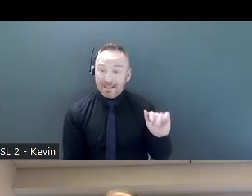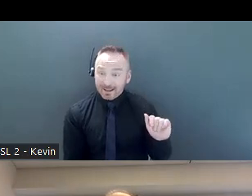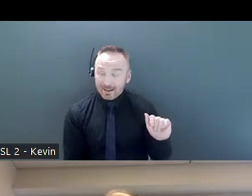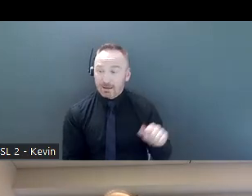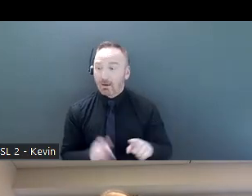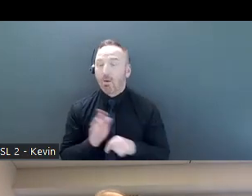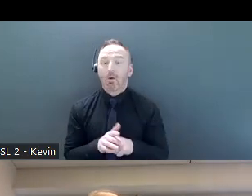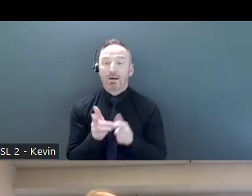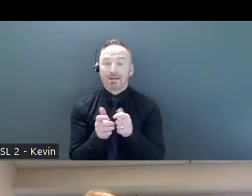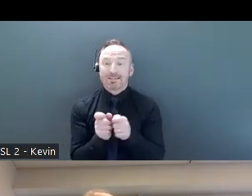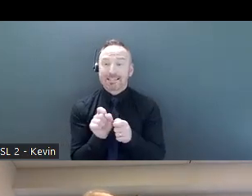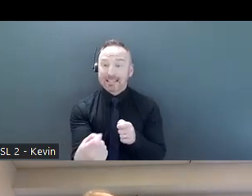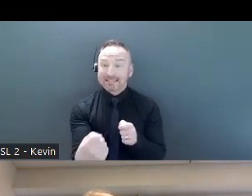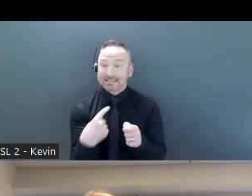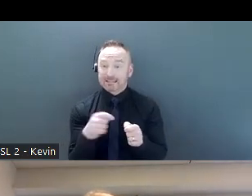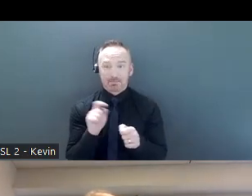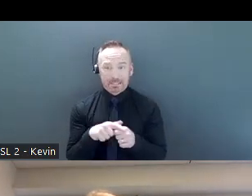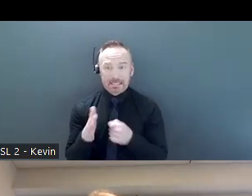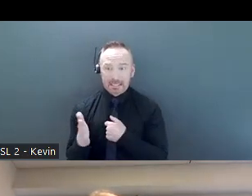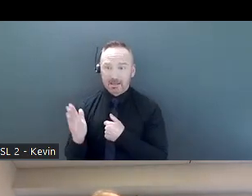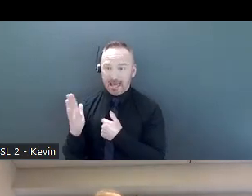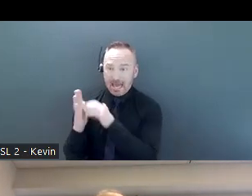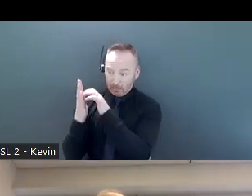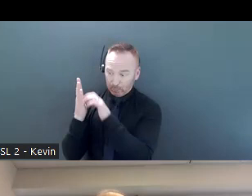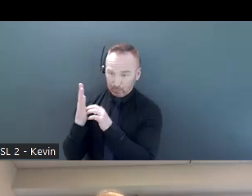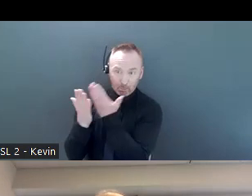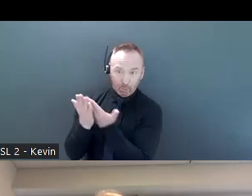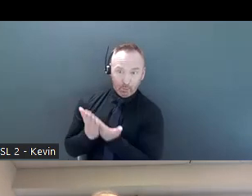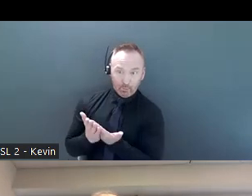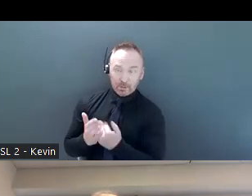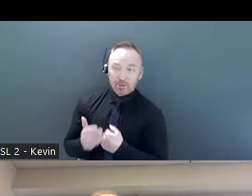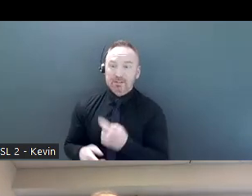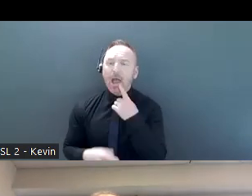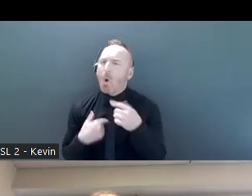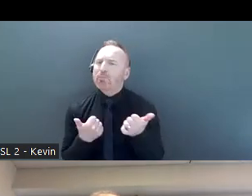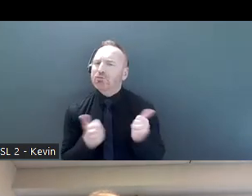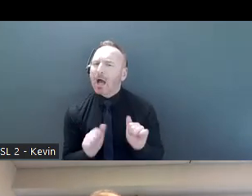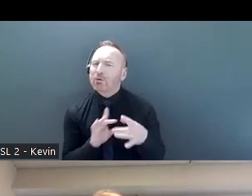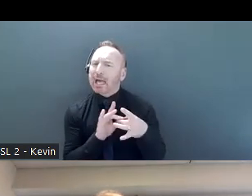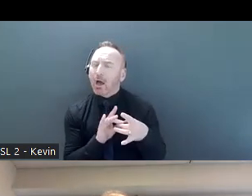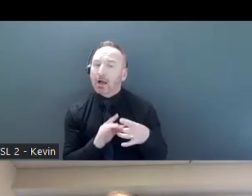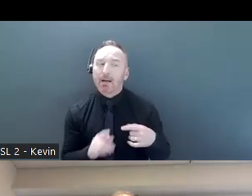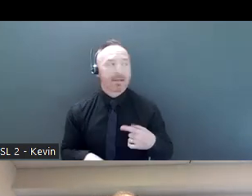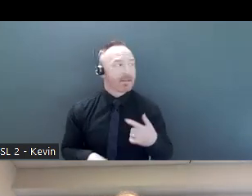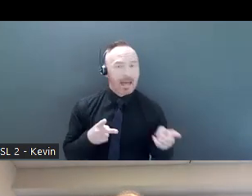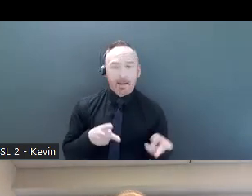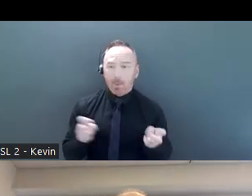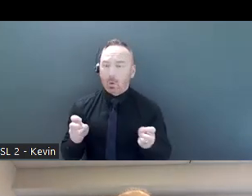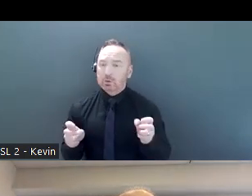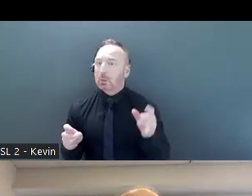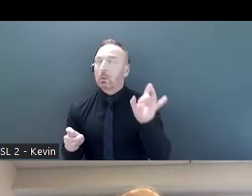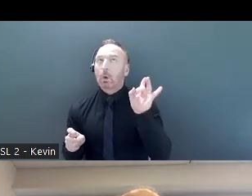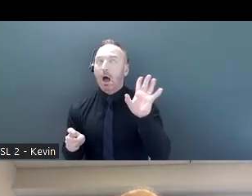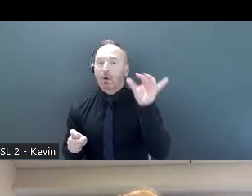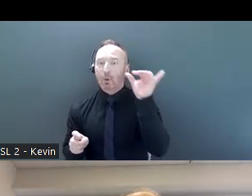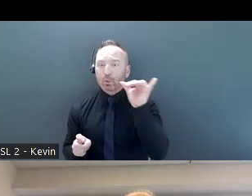say, I'm trying to get along, and then make some horrific commentary on social media. I remember I had one case where